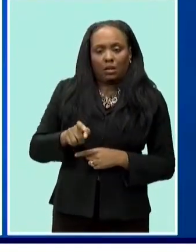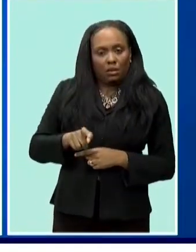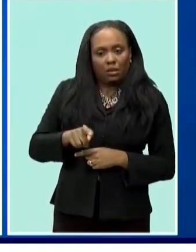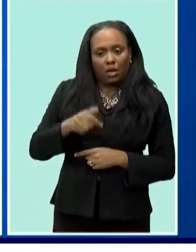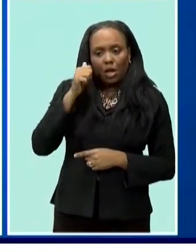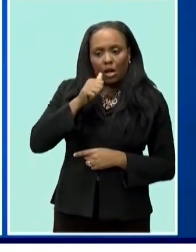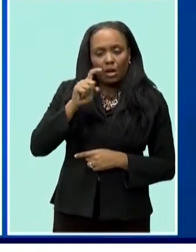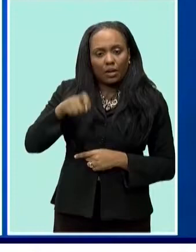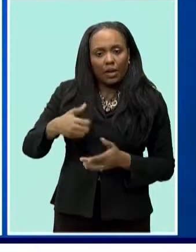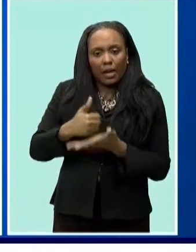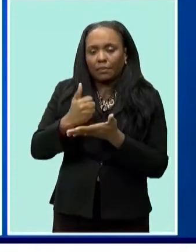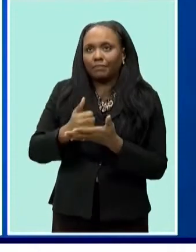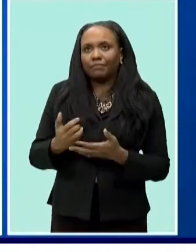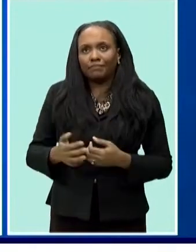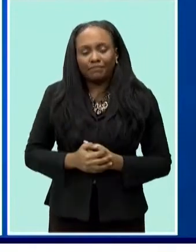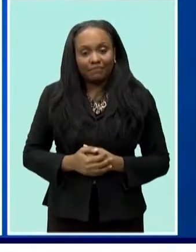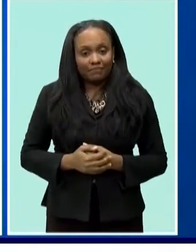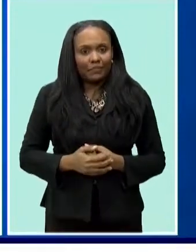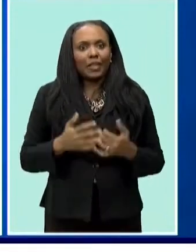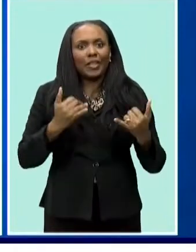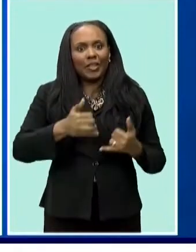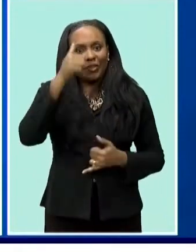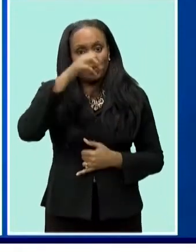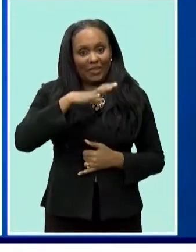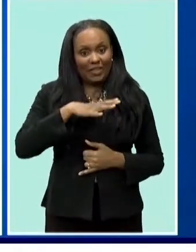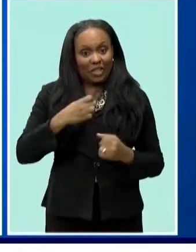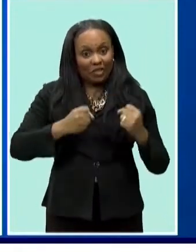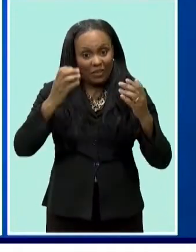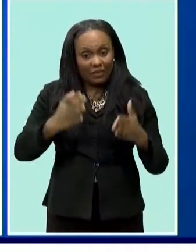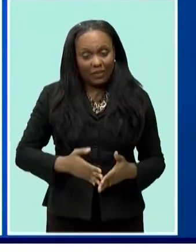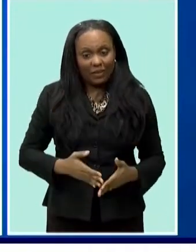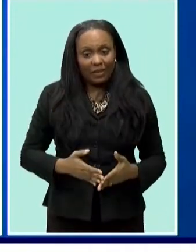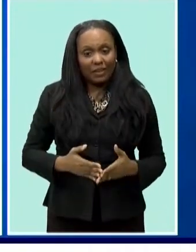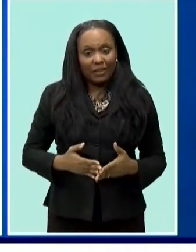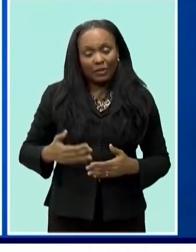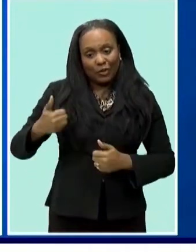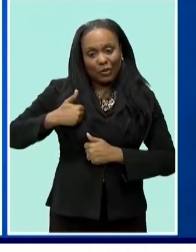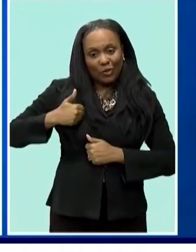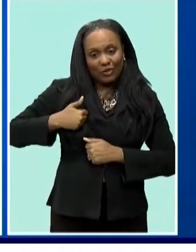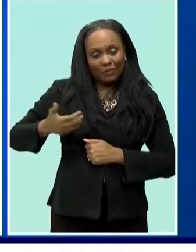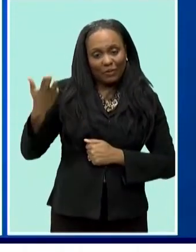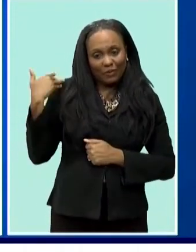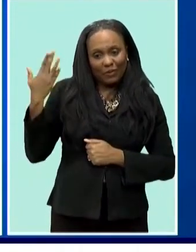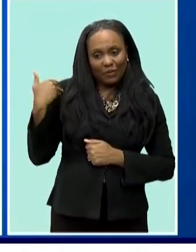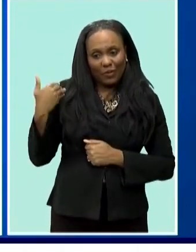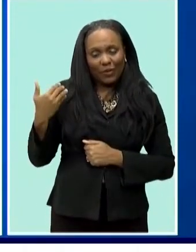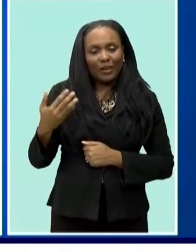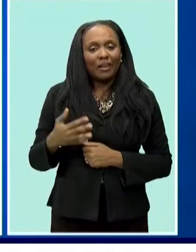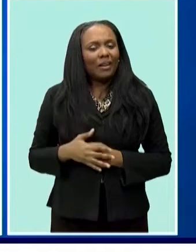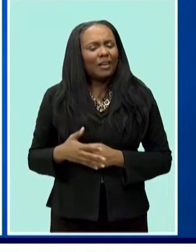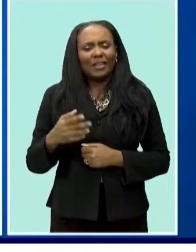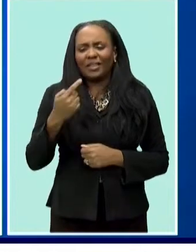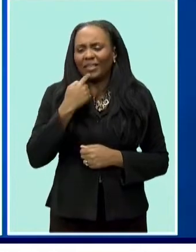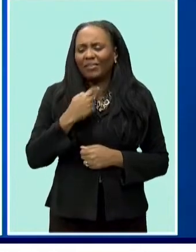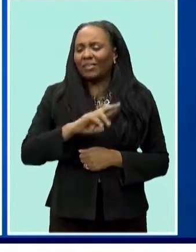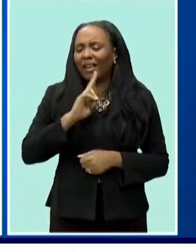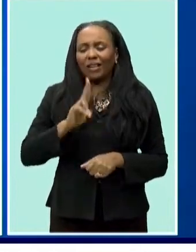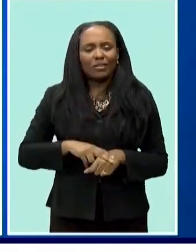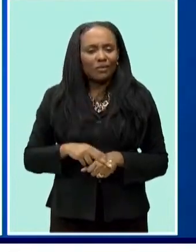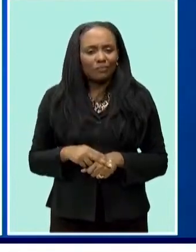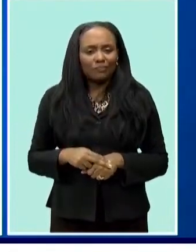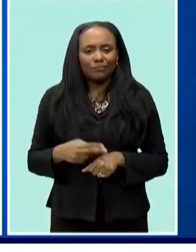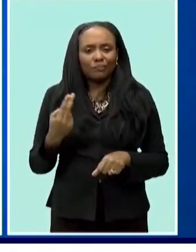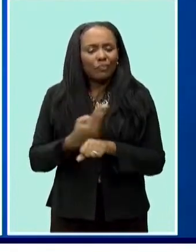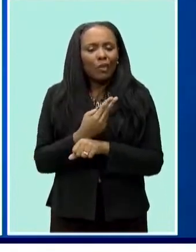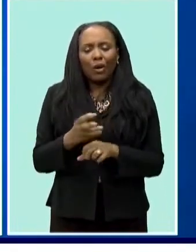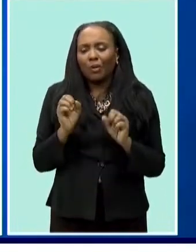Hall is a former soldier and bus driver of 12 years. He says he just did what comes naturally to him. He also used the